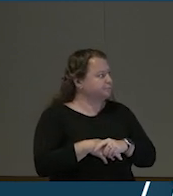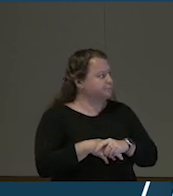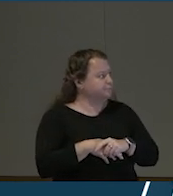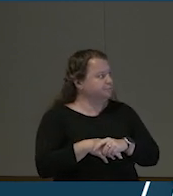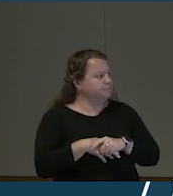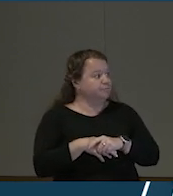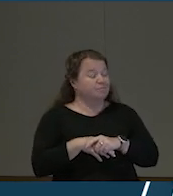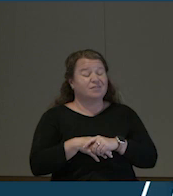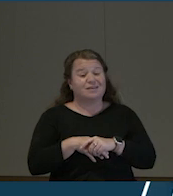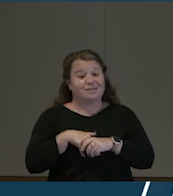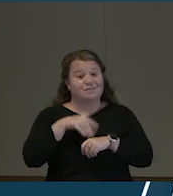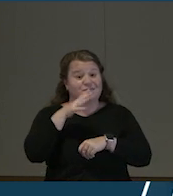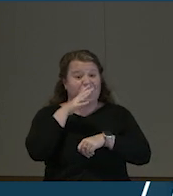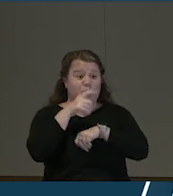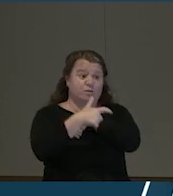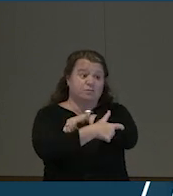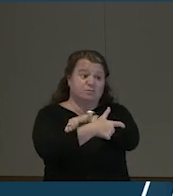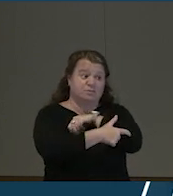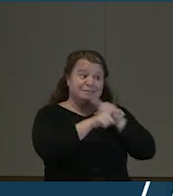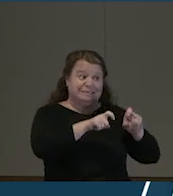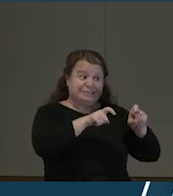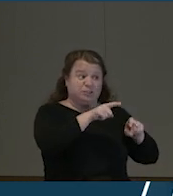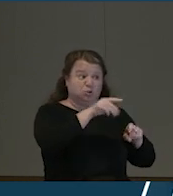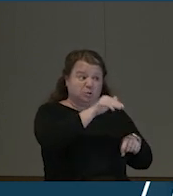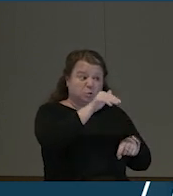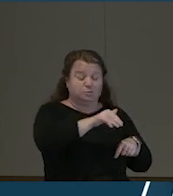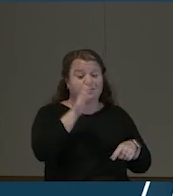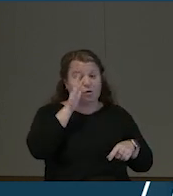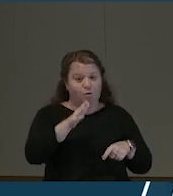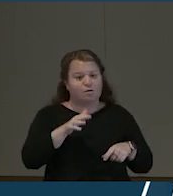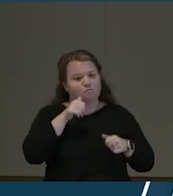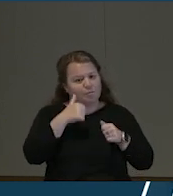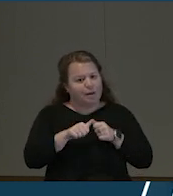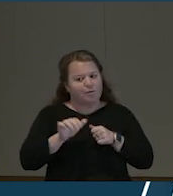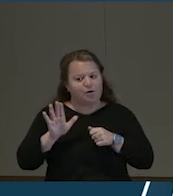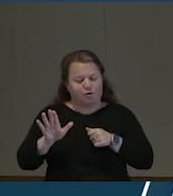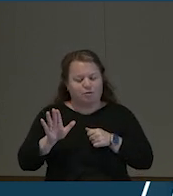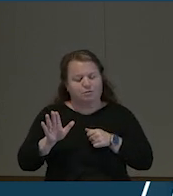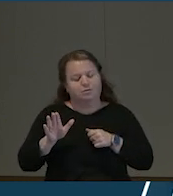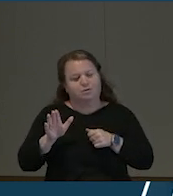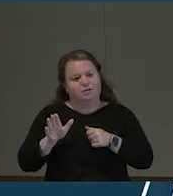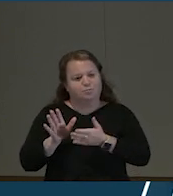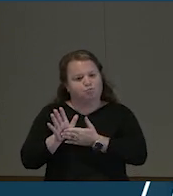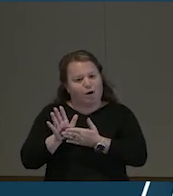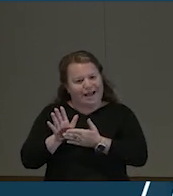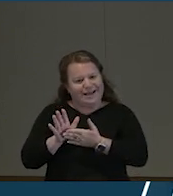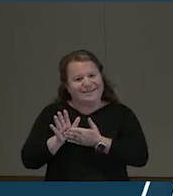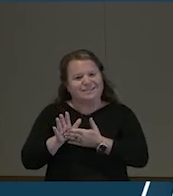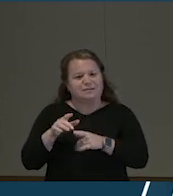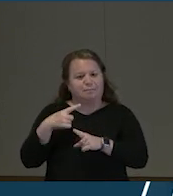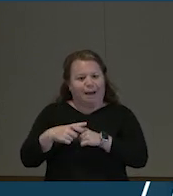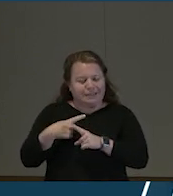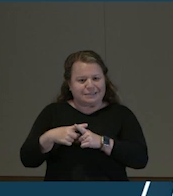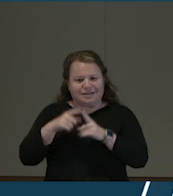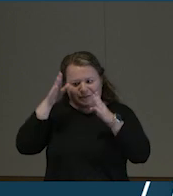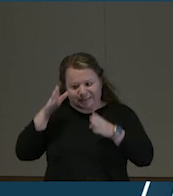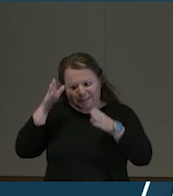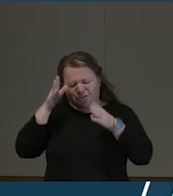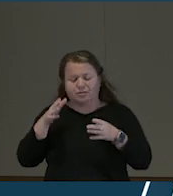They will test your limits. So again, matching the positive attention to the positive behavior. We're ignoring protests or